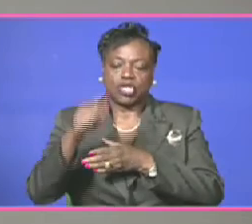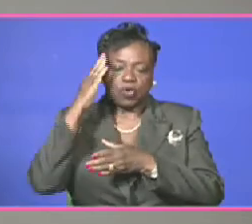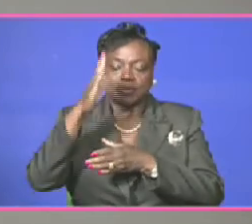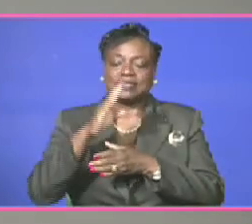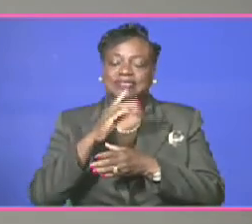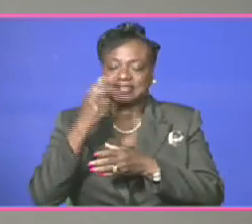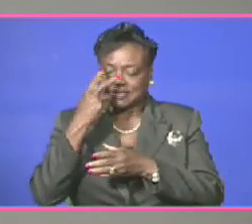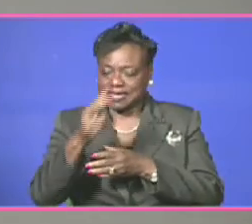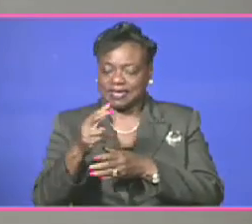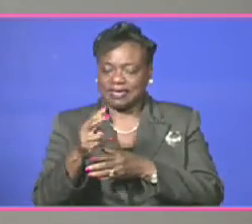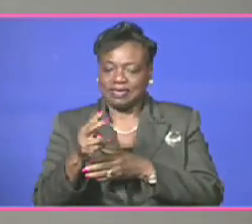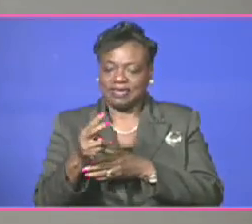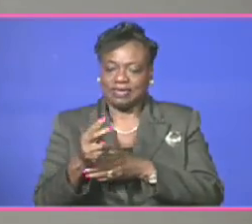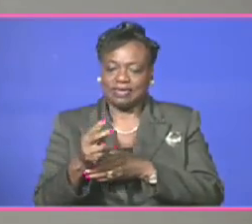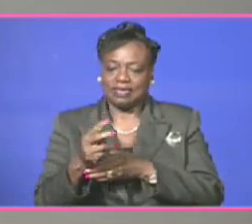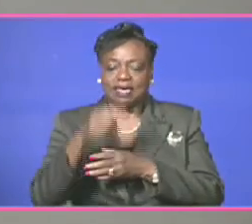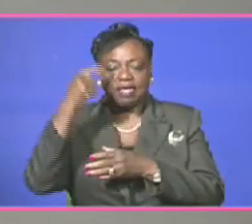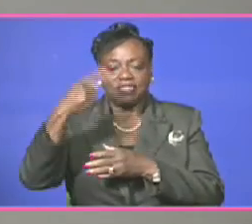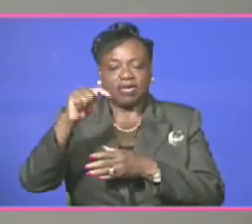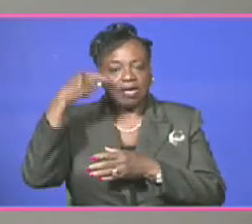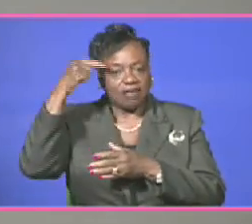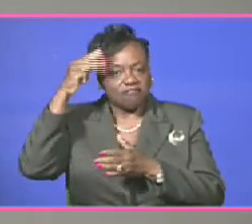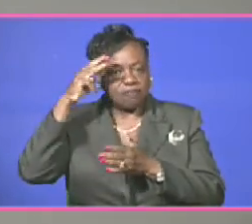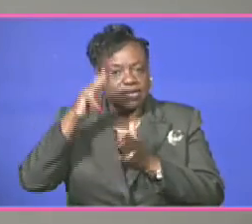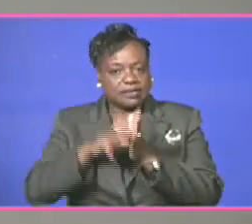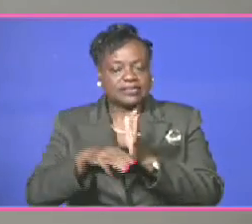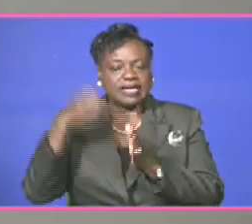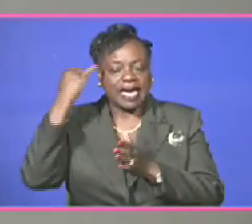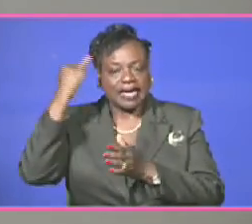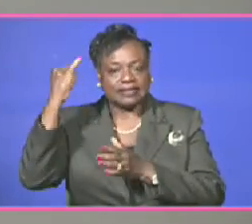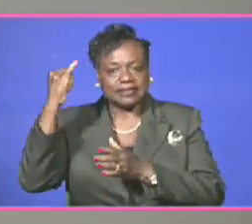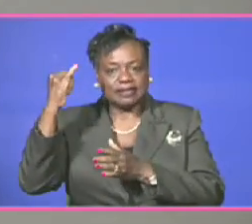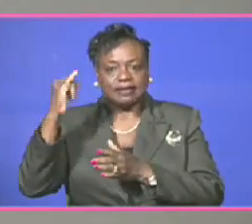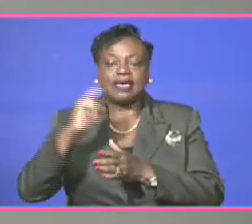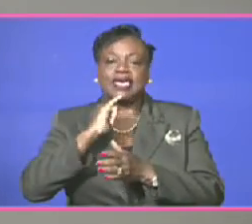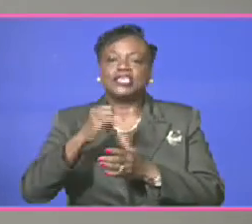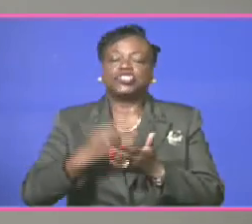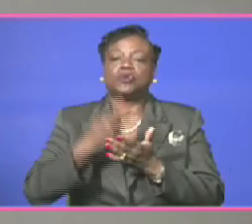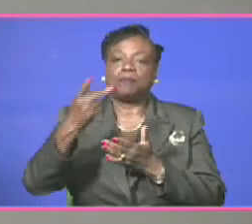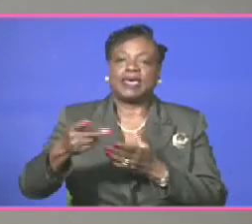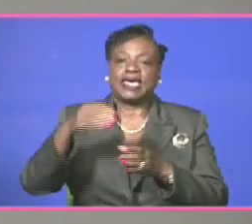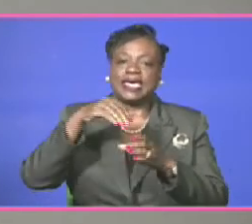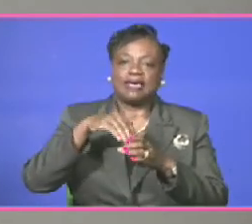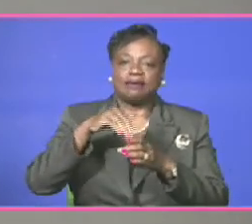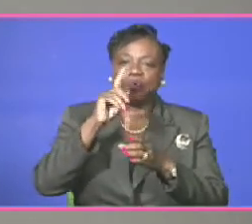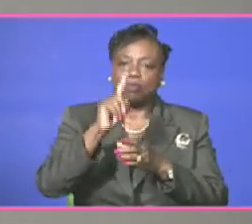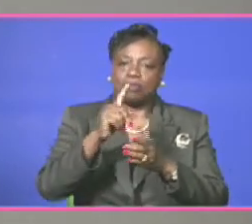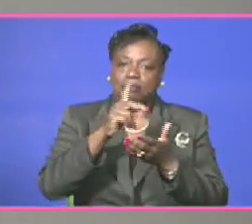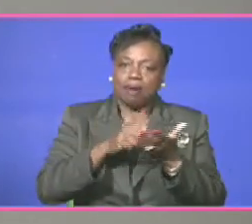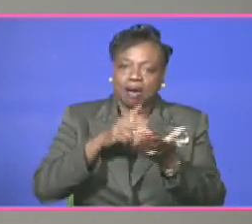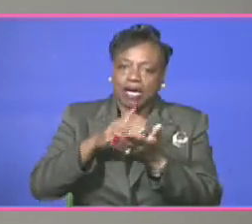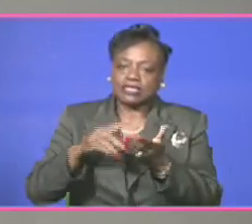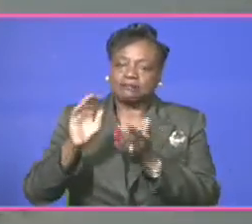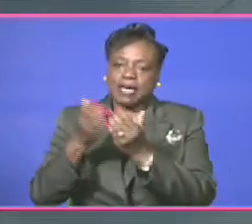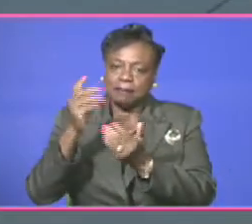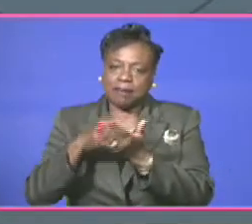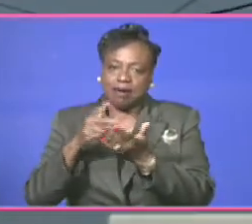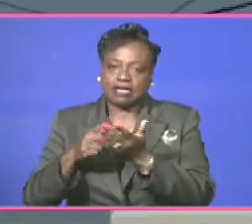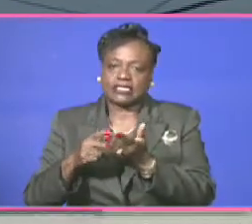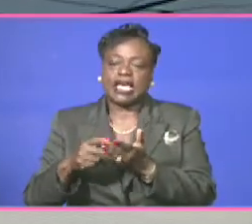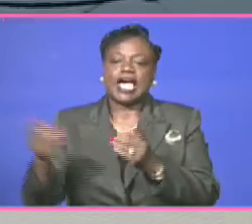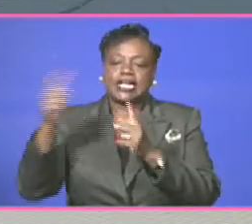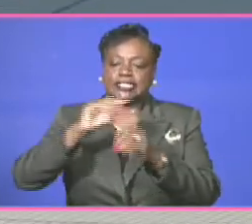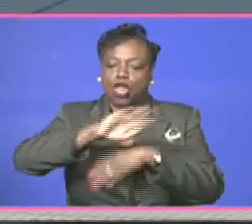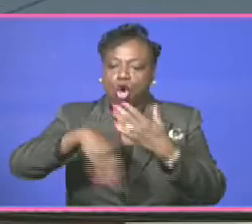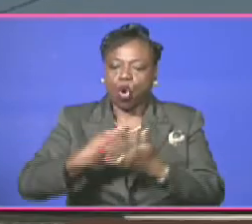exceptions. The government's idea is to pay in installments until the full balances are paid.